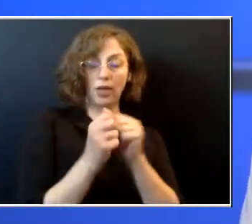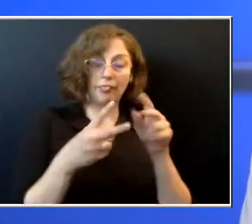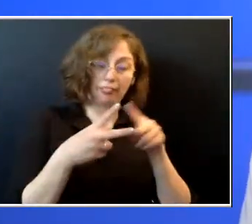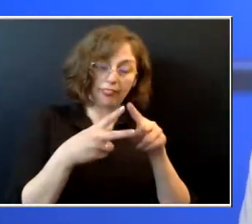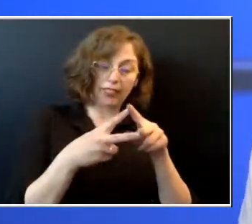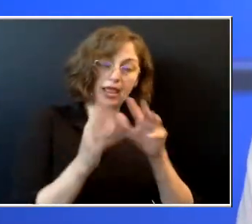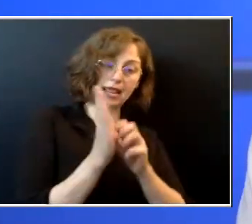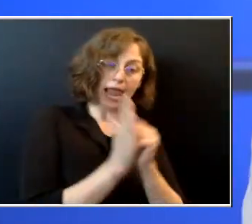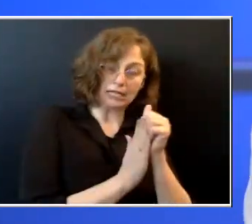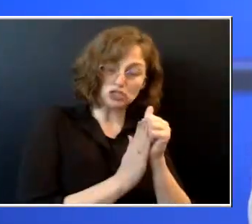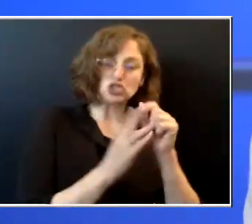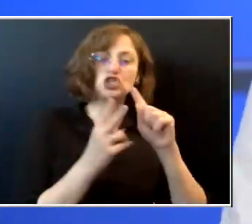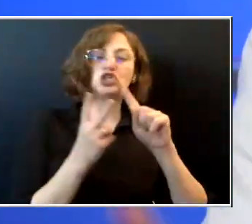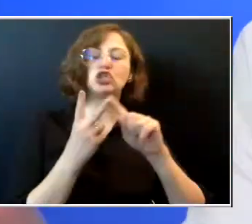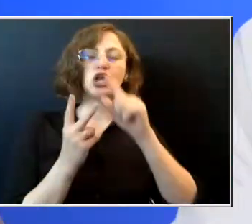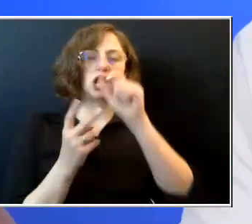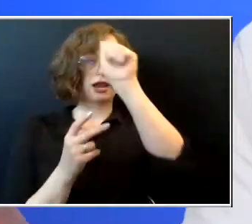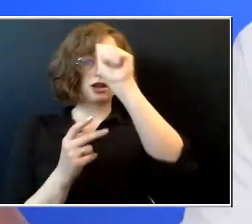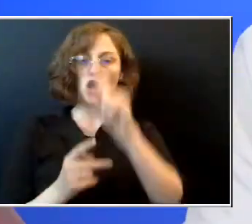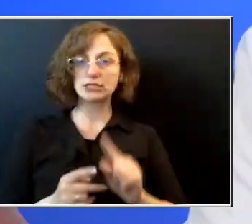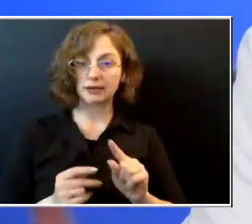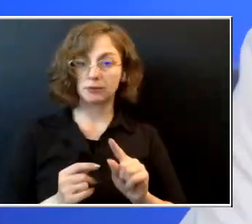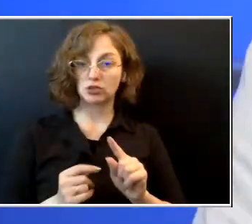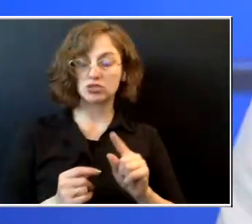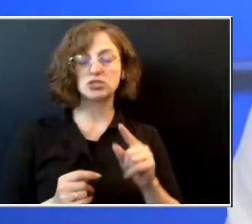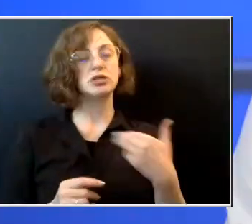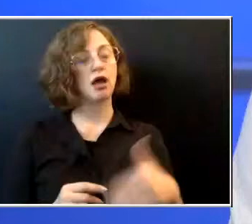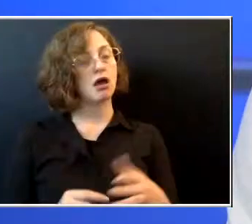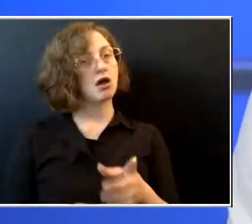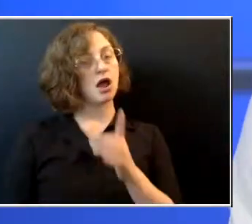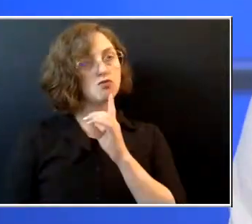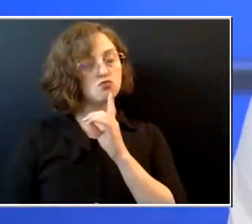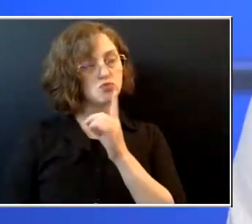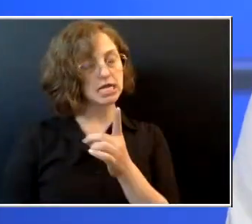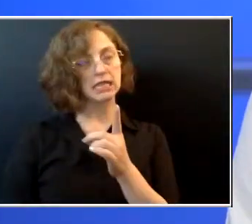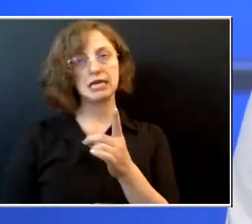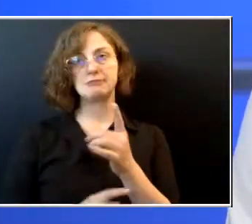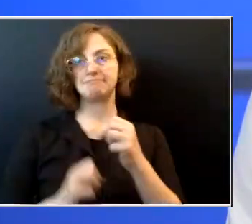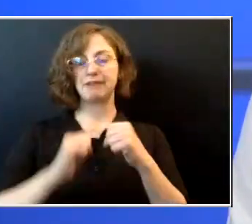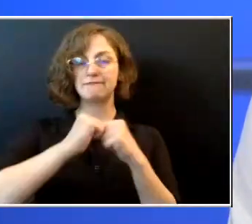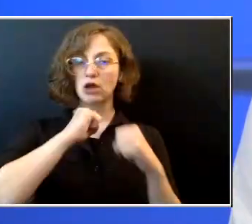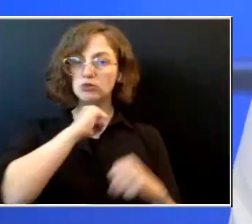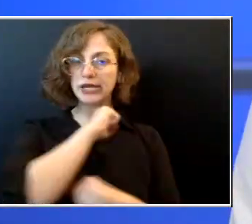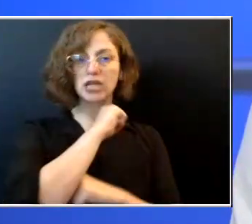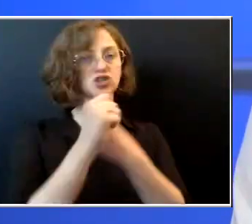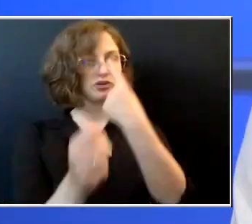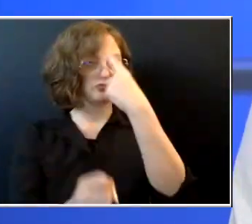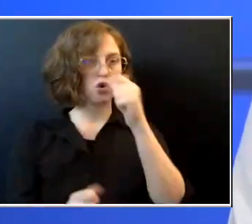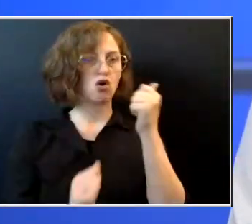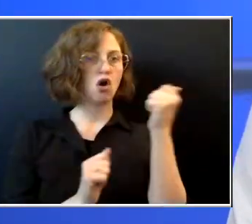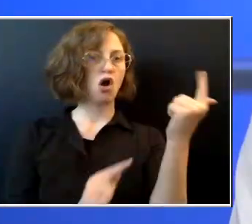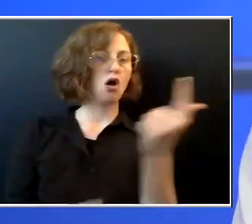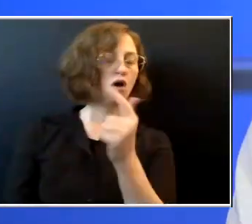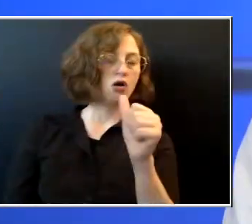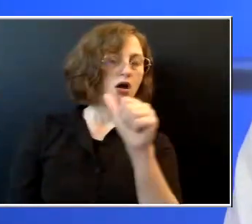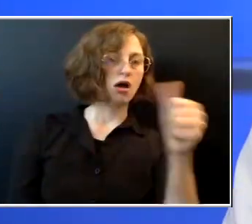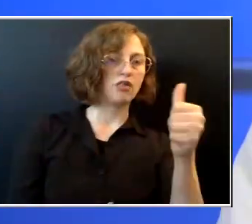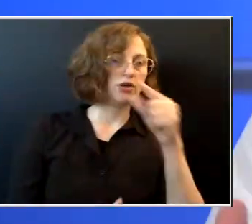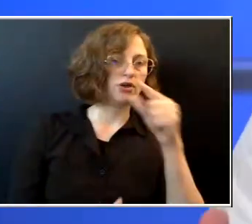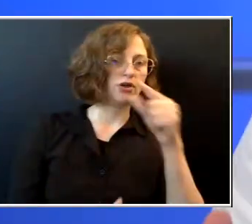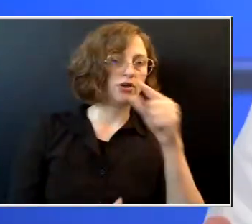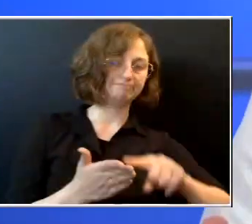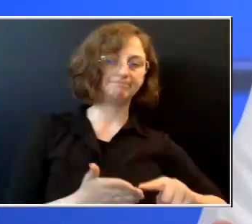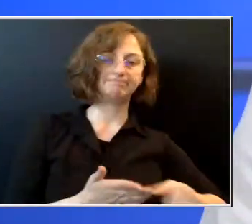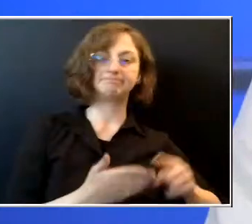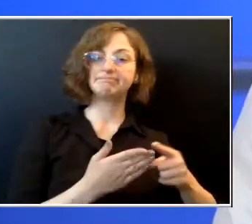the platforms upon which all the other aspects of research are ongoing. And you know, we have great